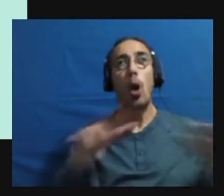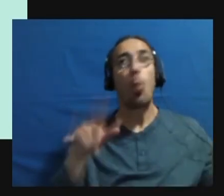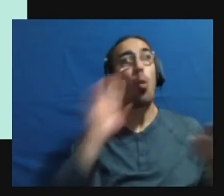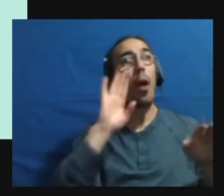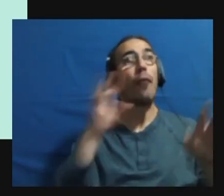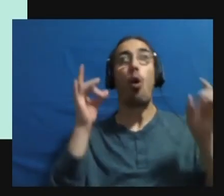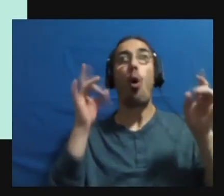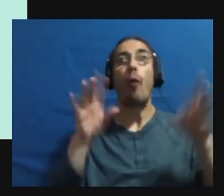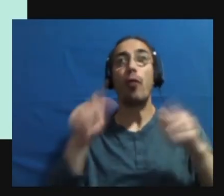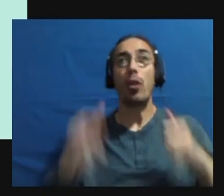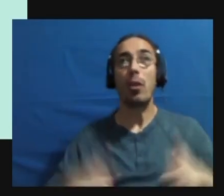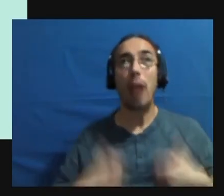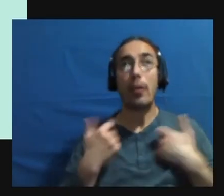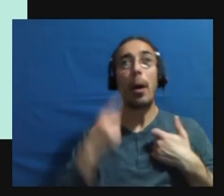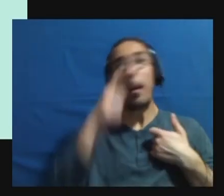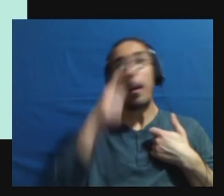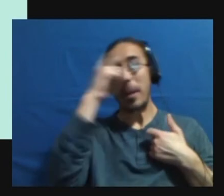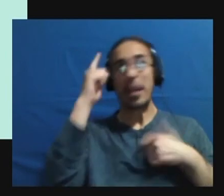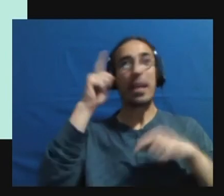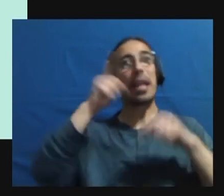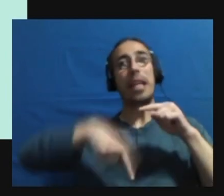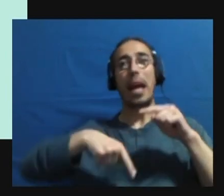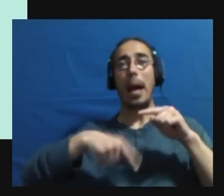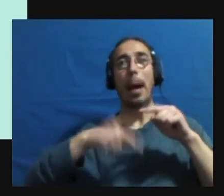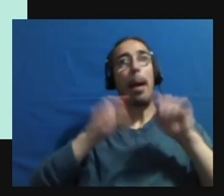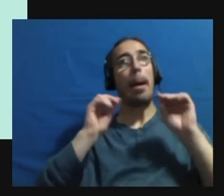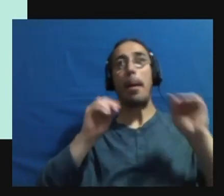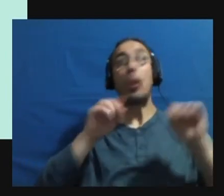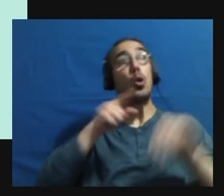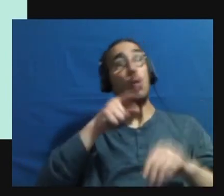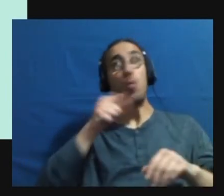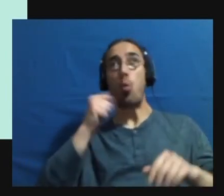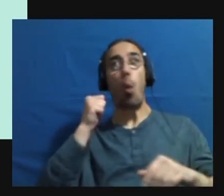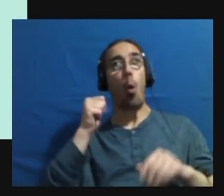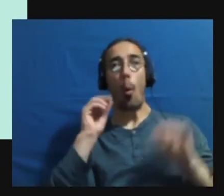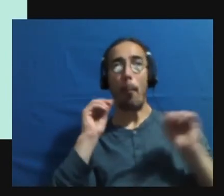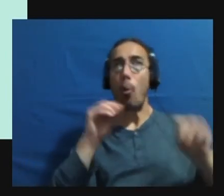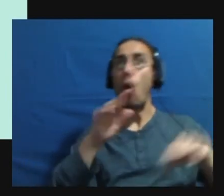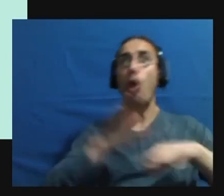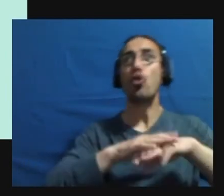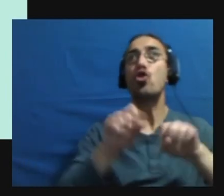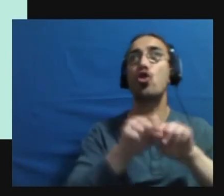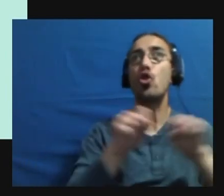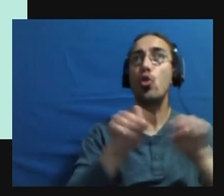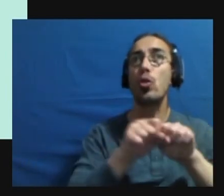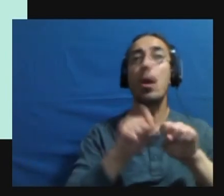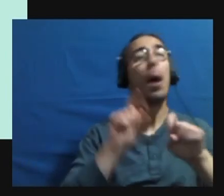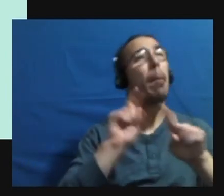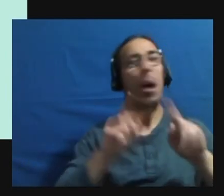they don't put their shoes on by themselves every day. Just put them on and enjoy that time.